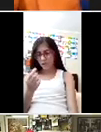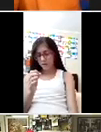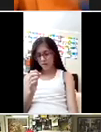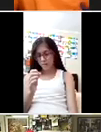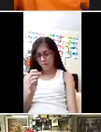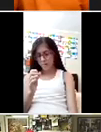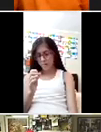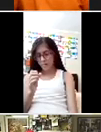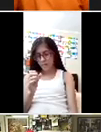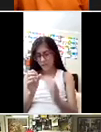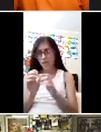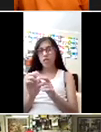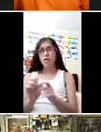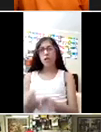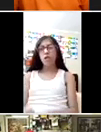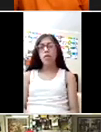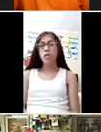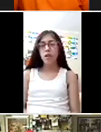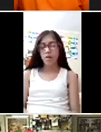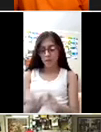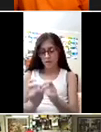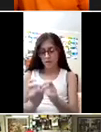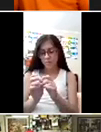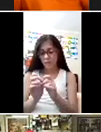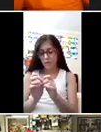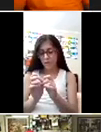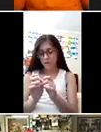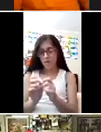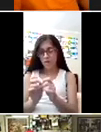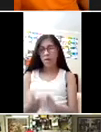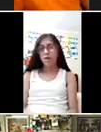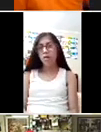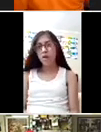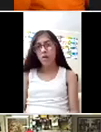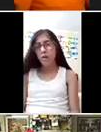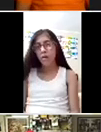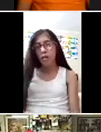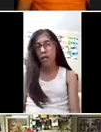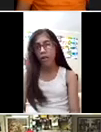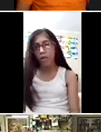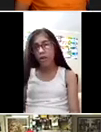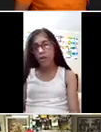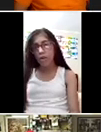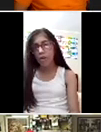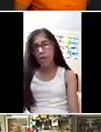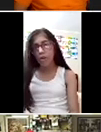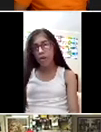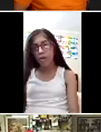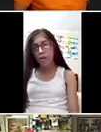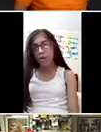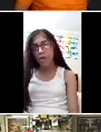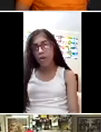fix that. Yeah, in the spirit. Yeah. I know. Sorry about that. I realized that as she was reading it, I'm like,